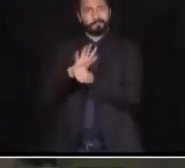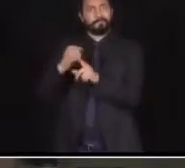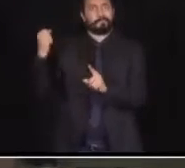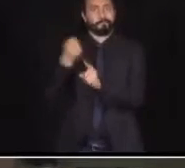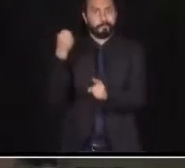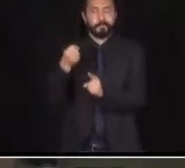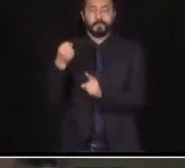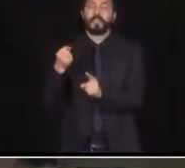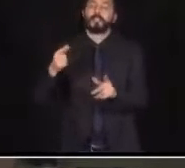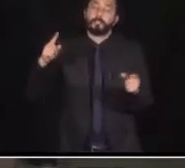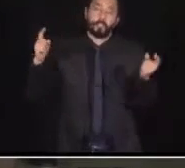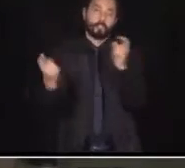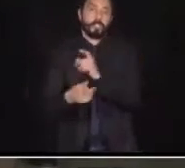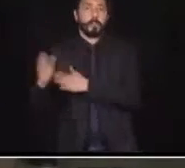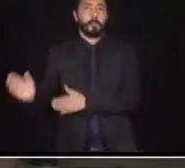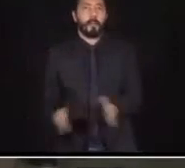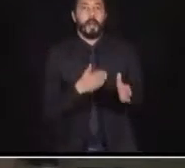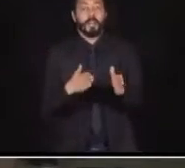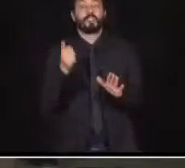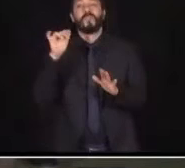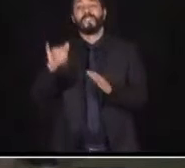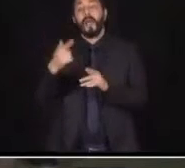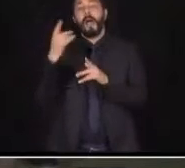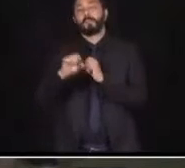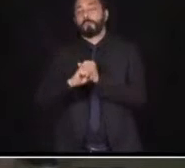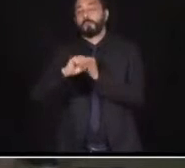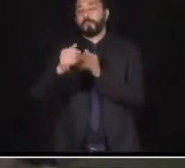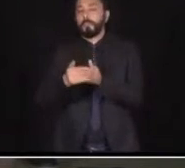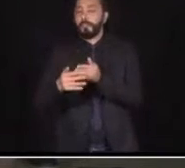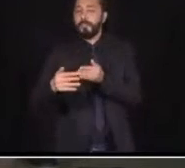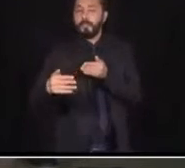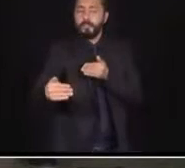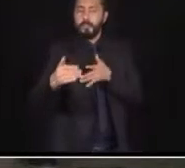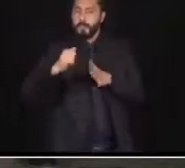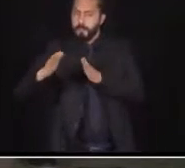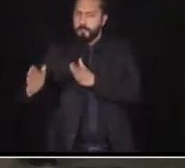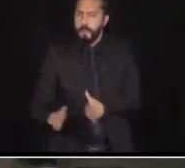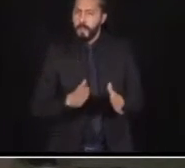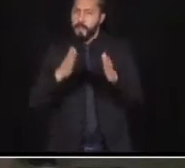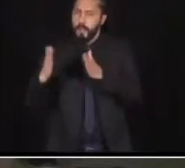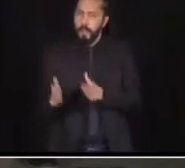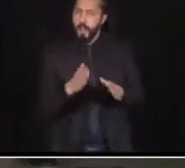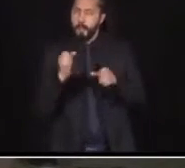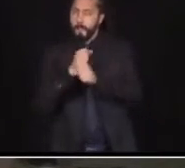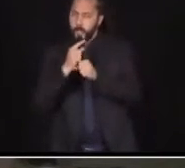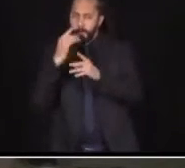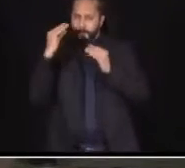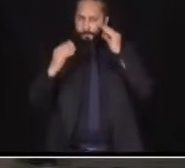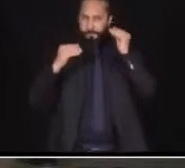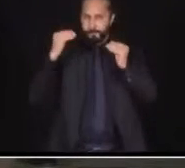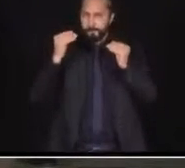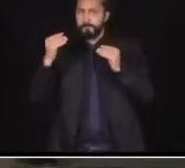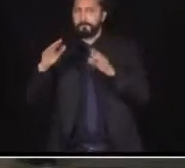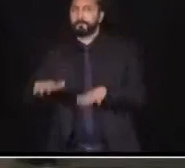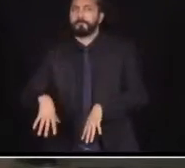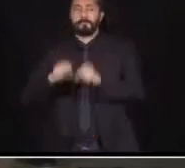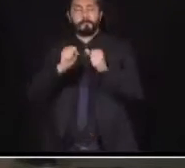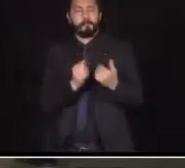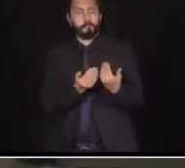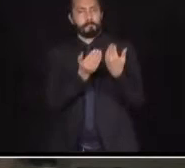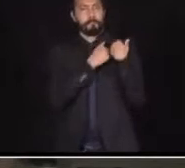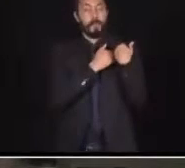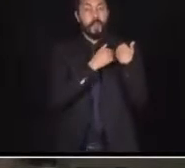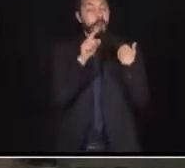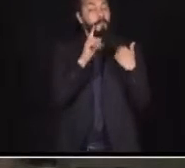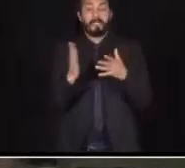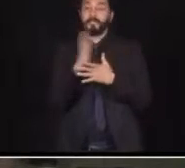it, responsible, and make sure, as Peter was saying, that we're going to make sure the number one priority is to get companies back